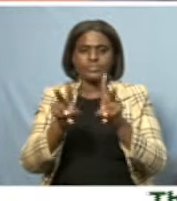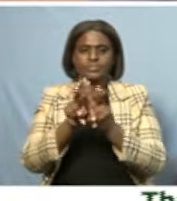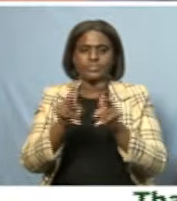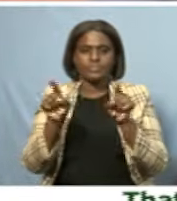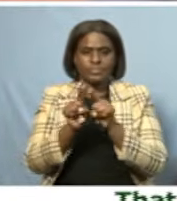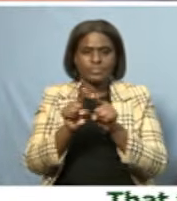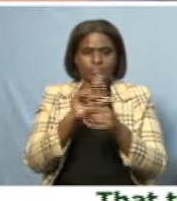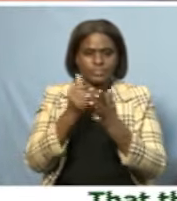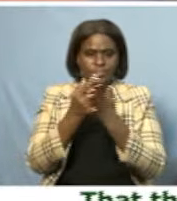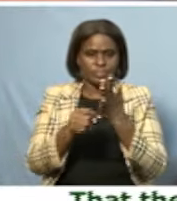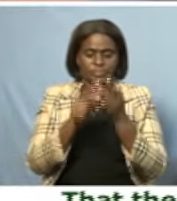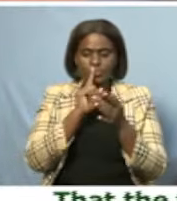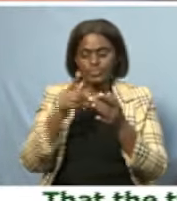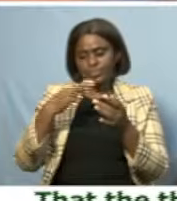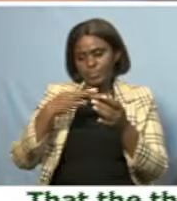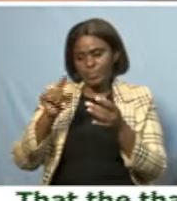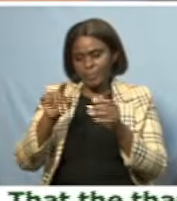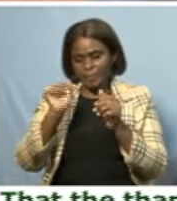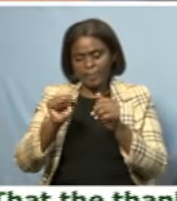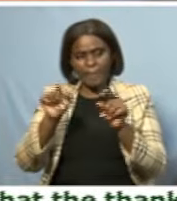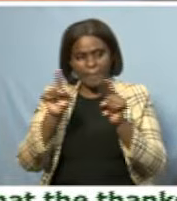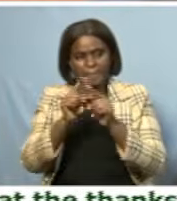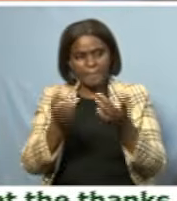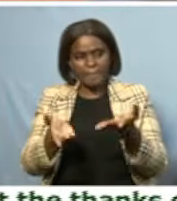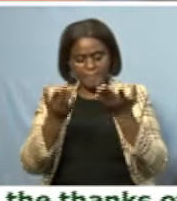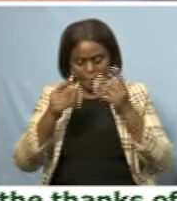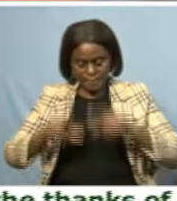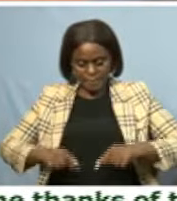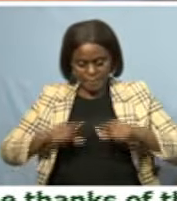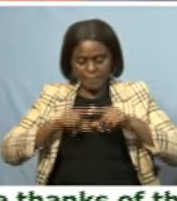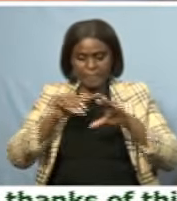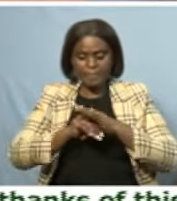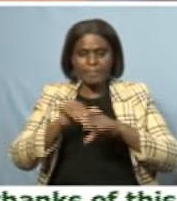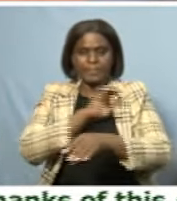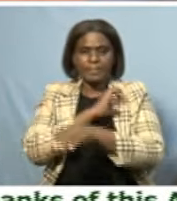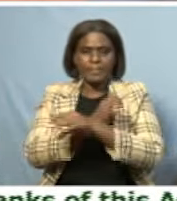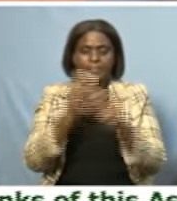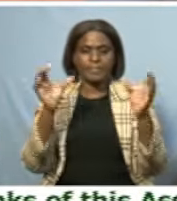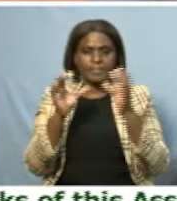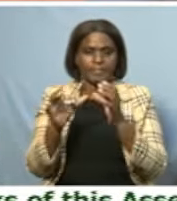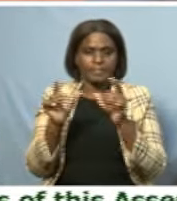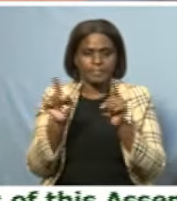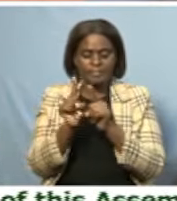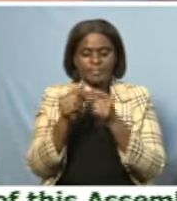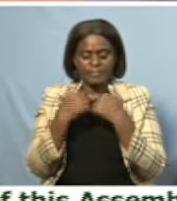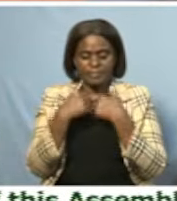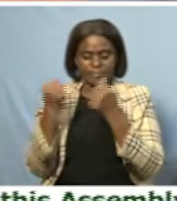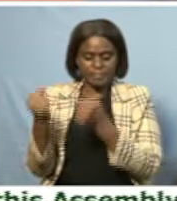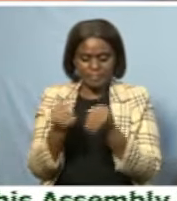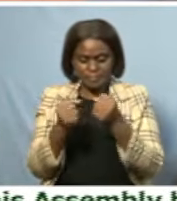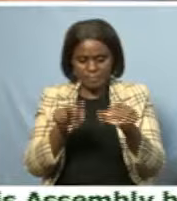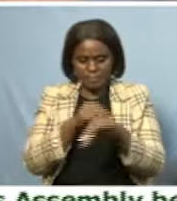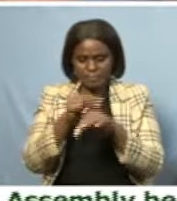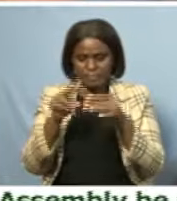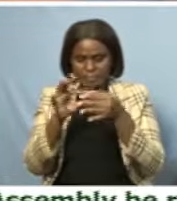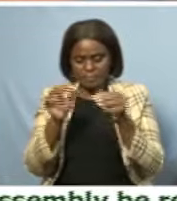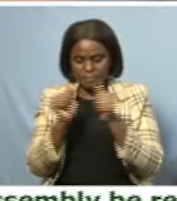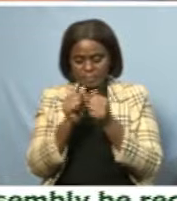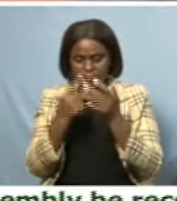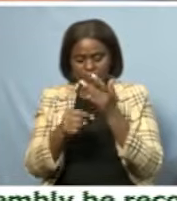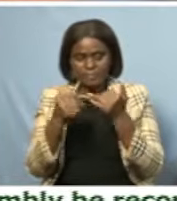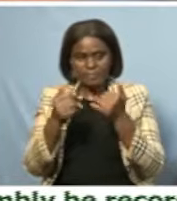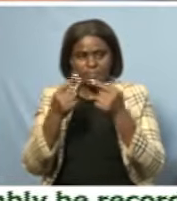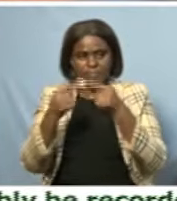when sincerely applied, can uplift lives, empower communities, and strengthen national unity as